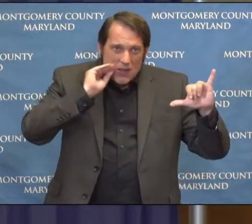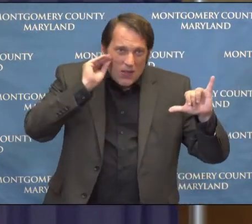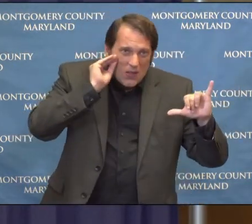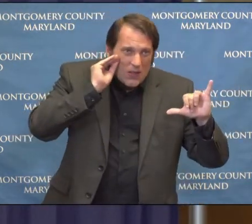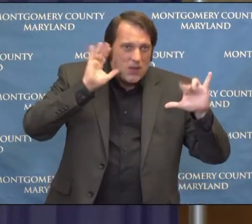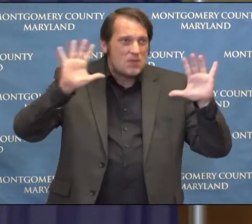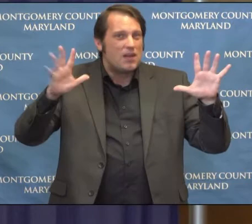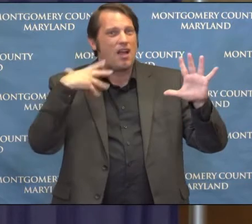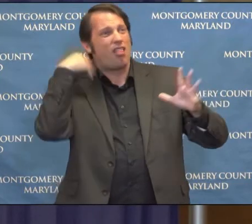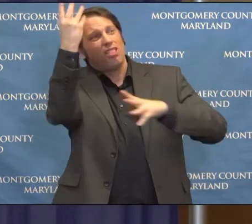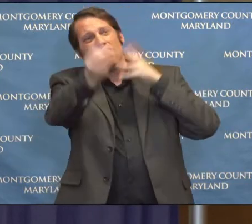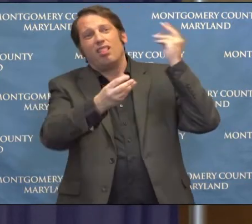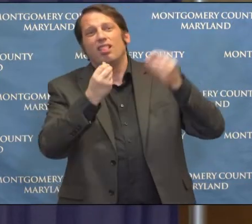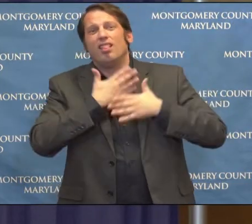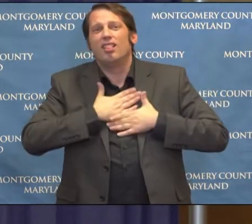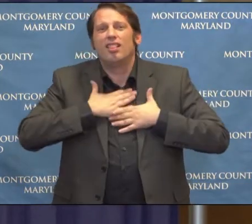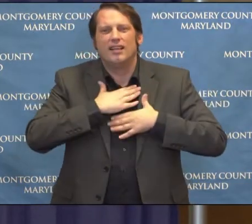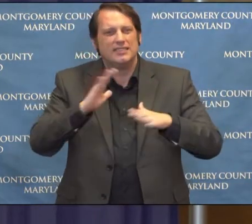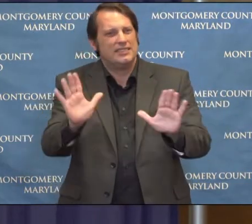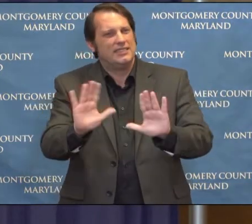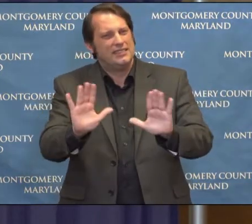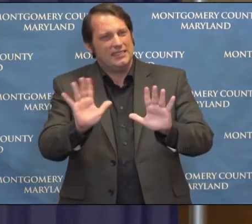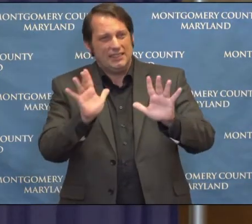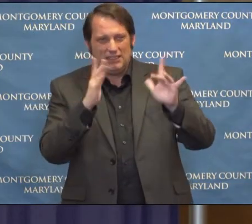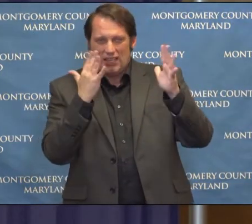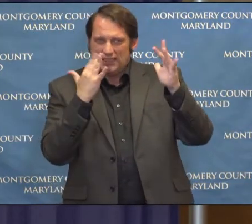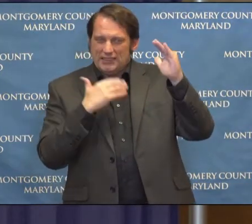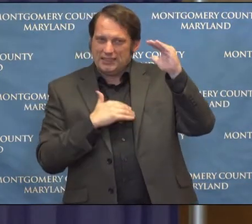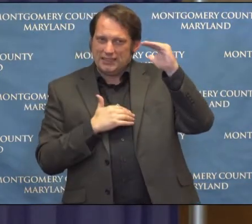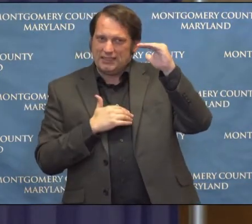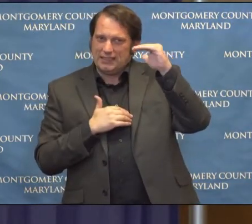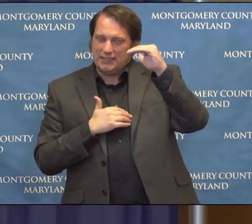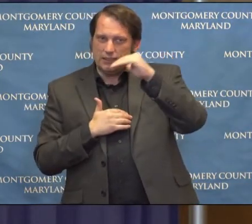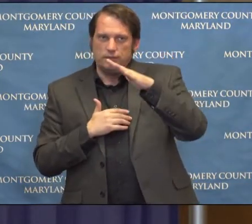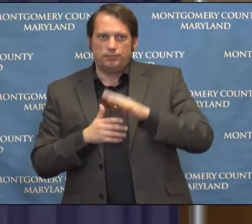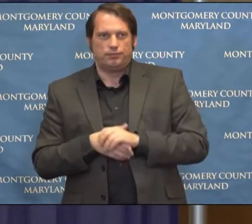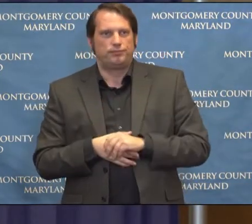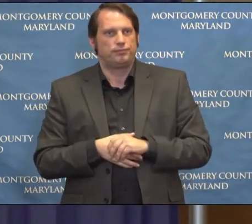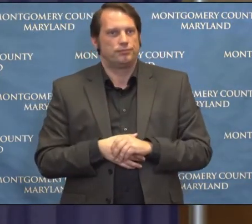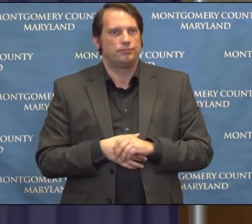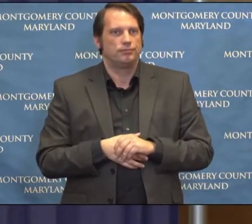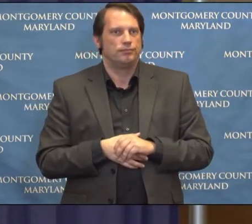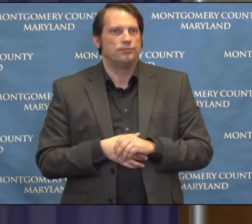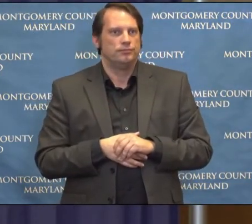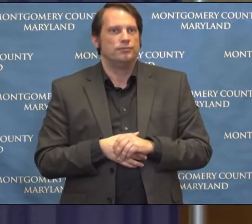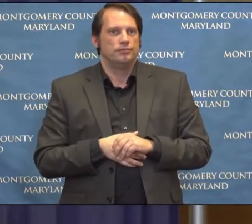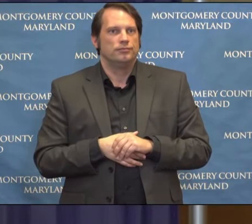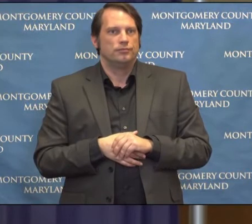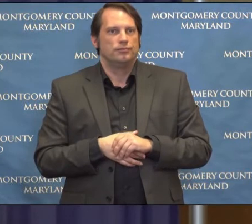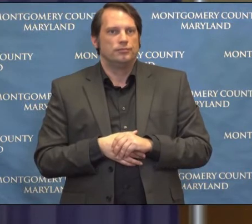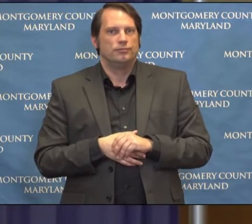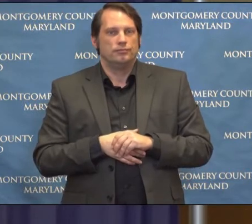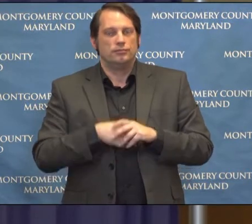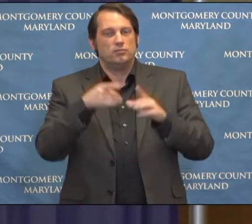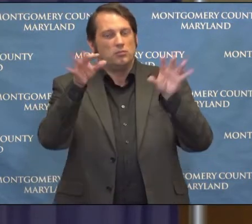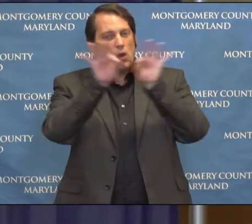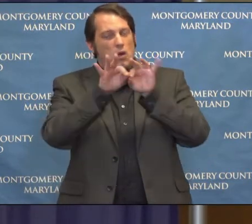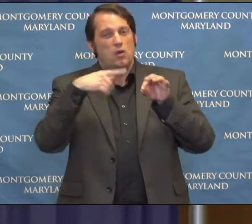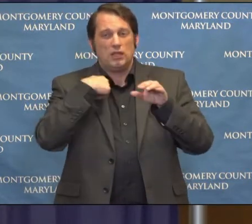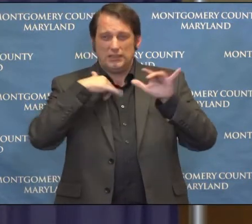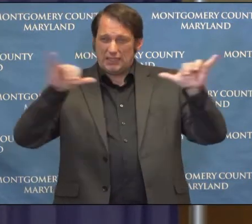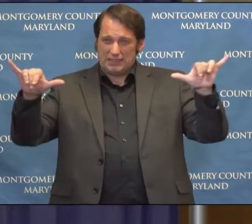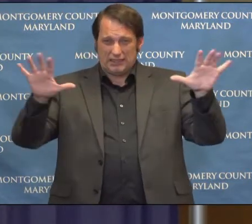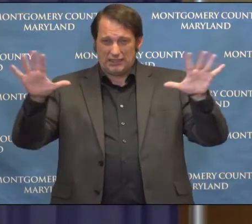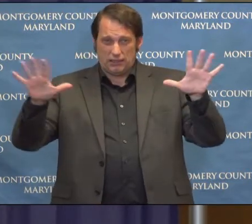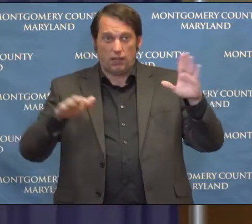after that to get to your other point, this notion of flattening the curve. So what does flattening the curve mean? So when we're talking about curves, you can